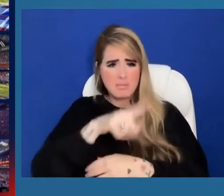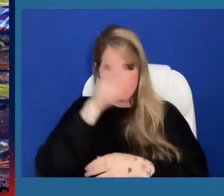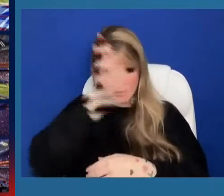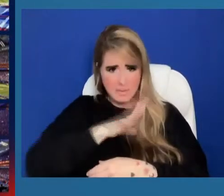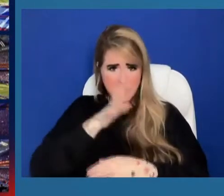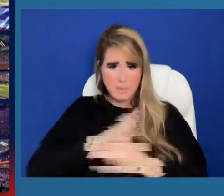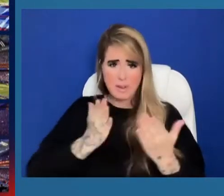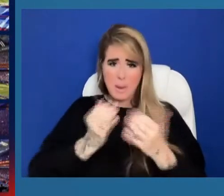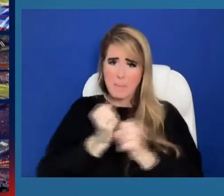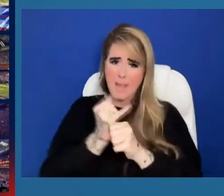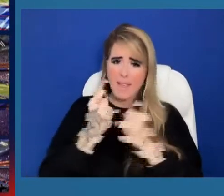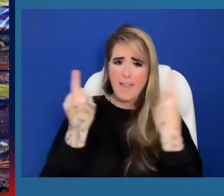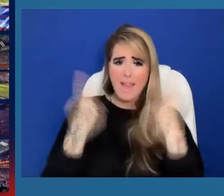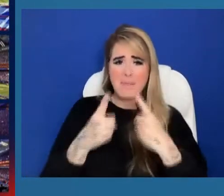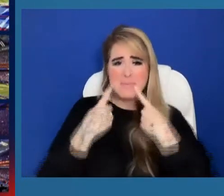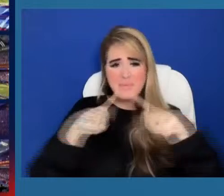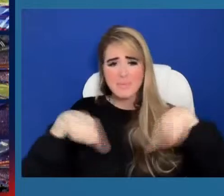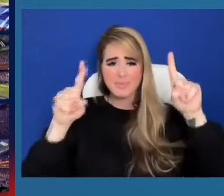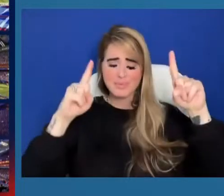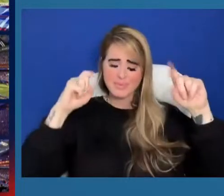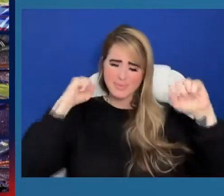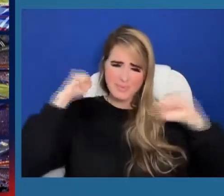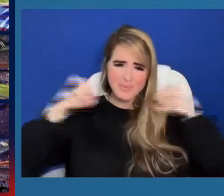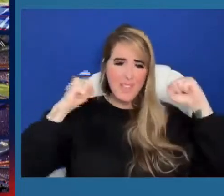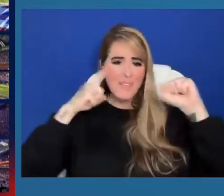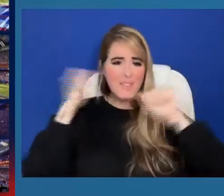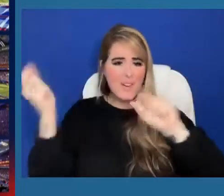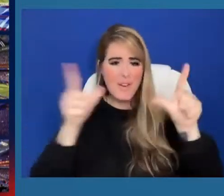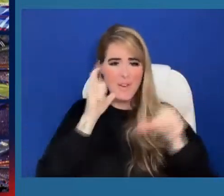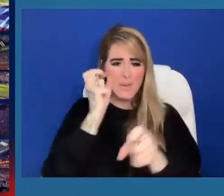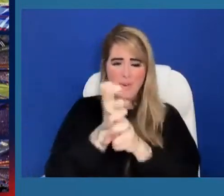of applause to all the hard workers.